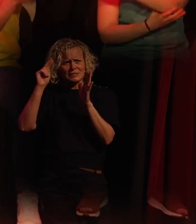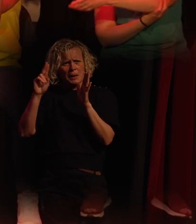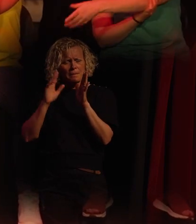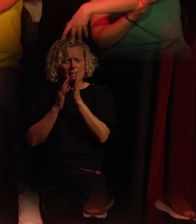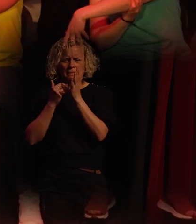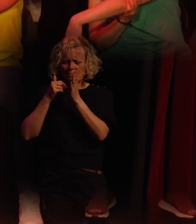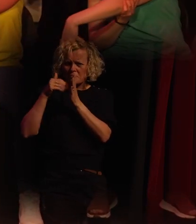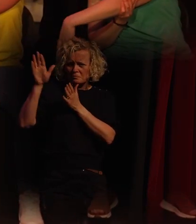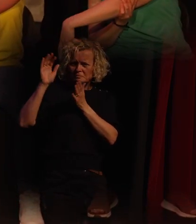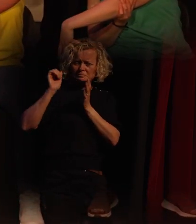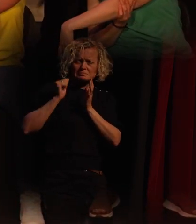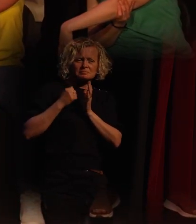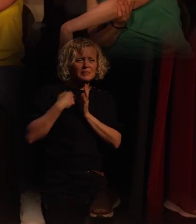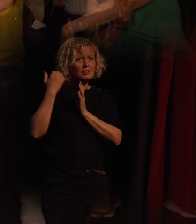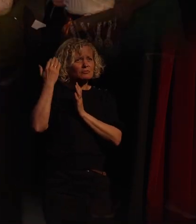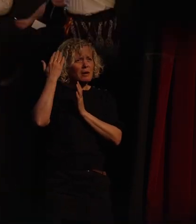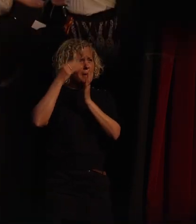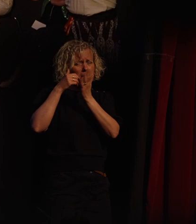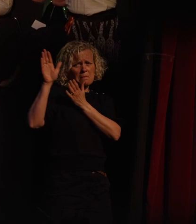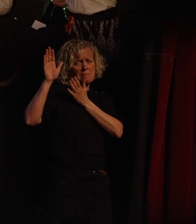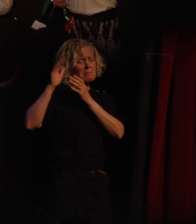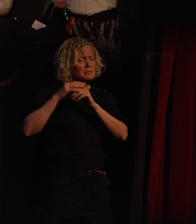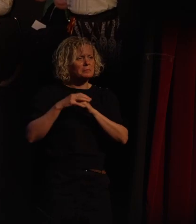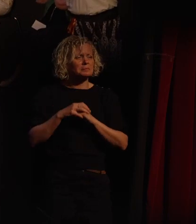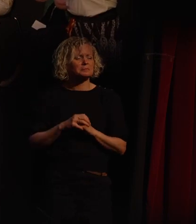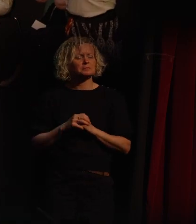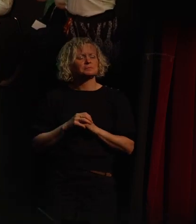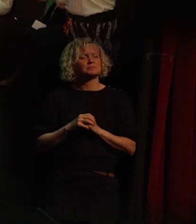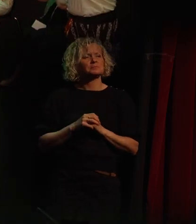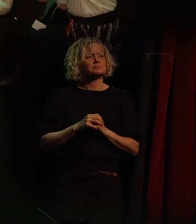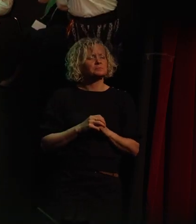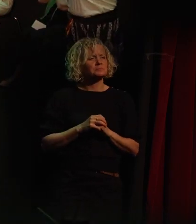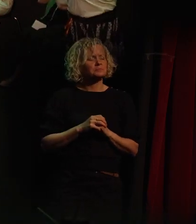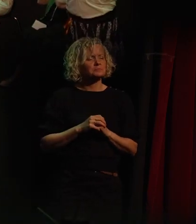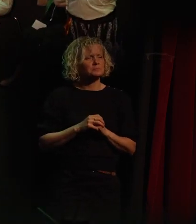change him out of your get dream. In with your left, your right, the other leg.